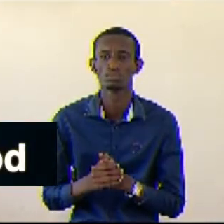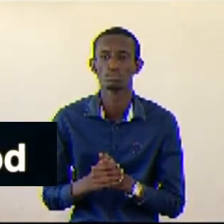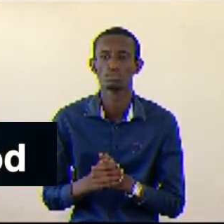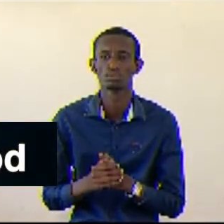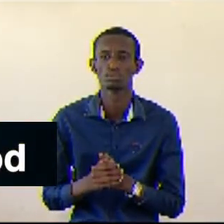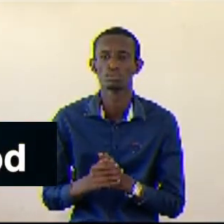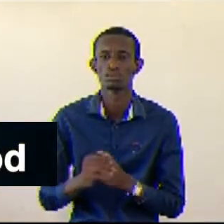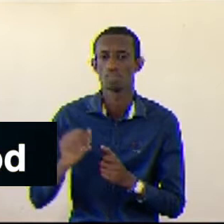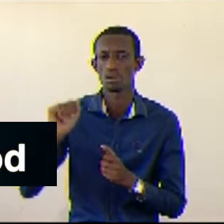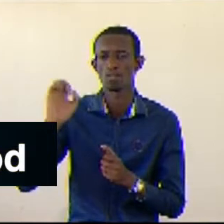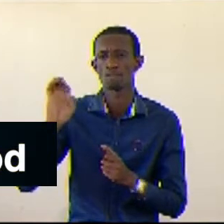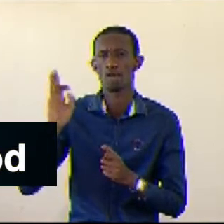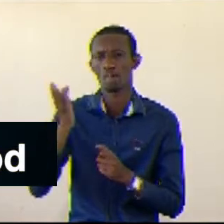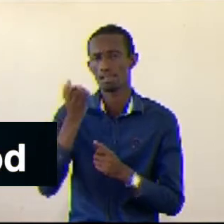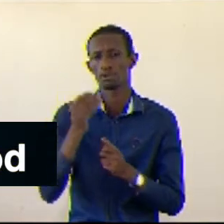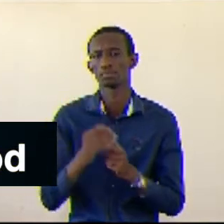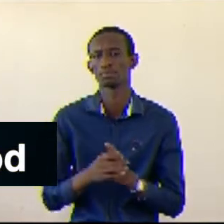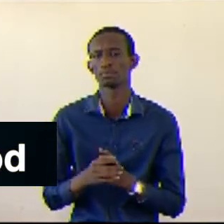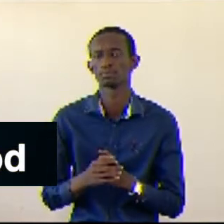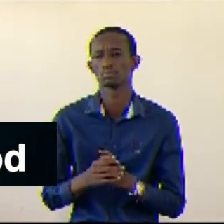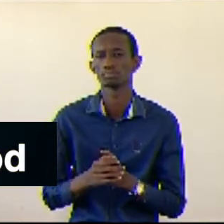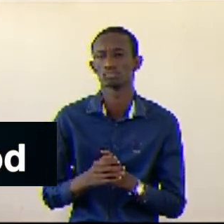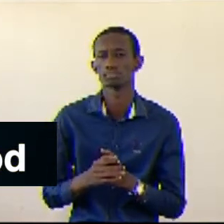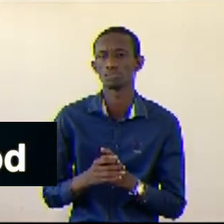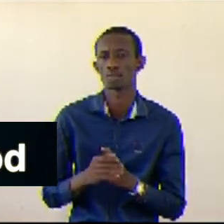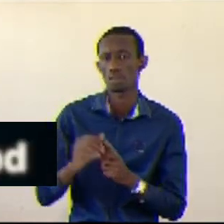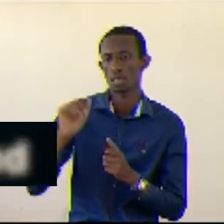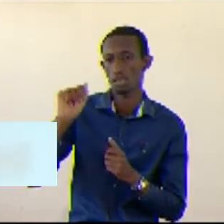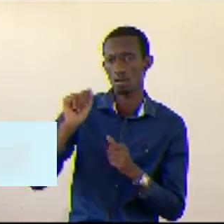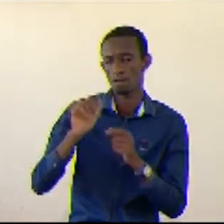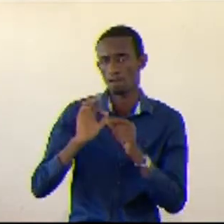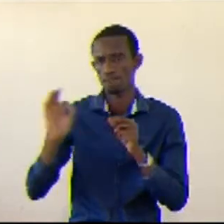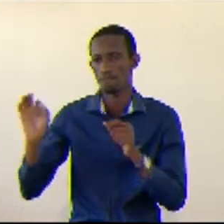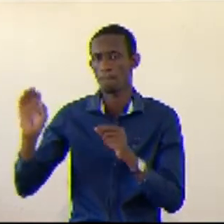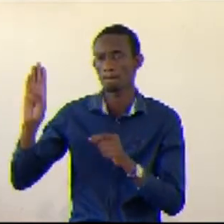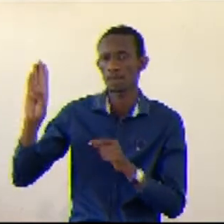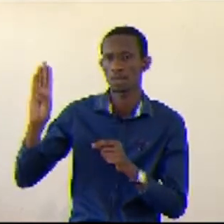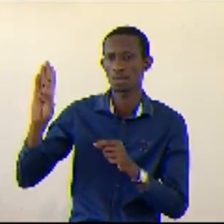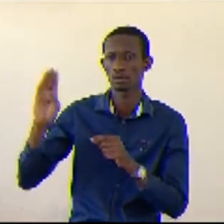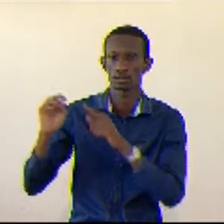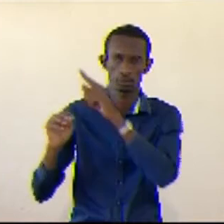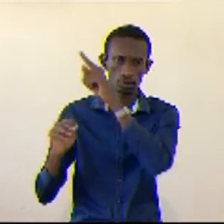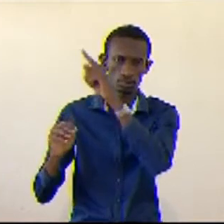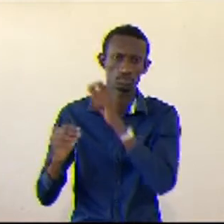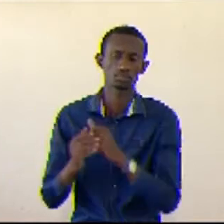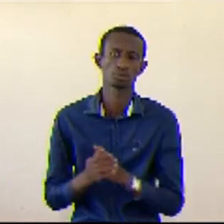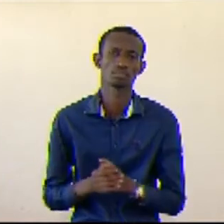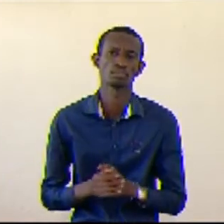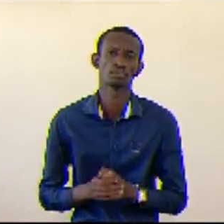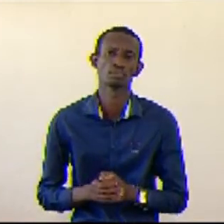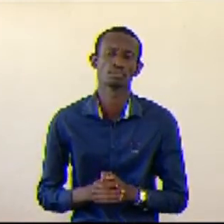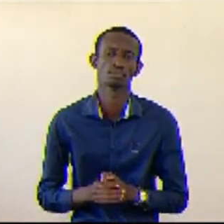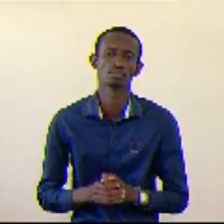is there, and f of B, if B is there,